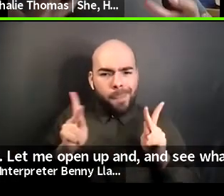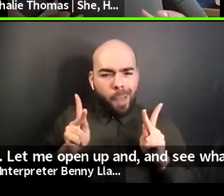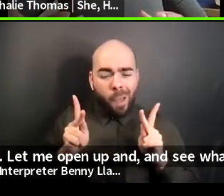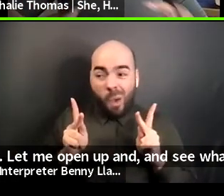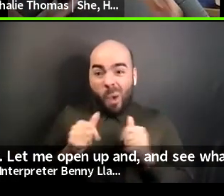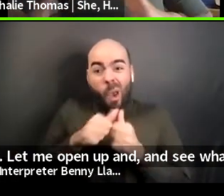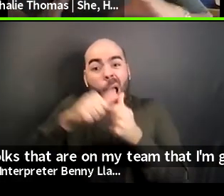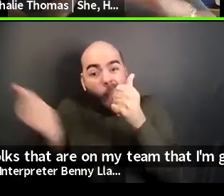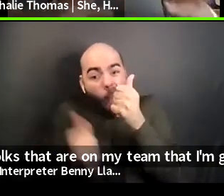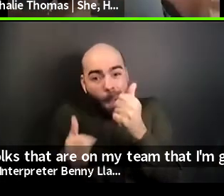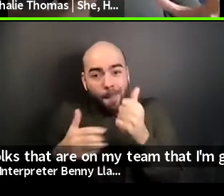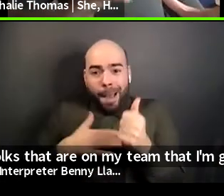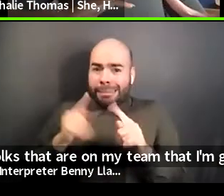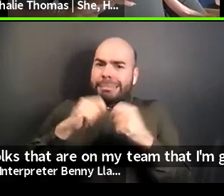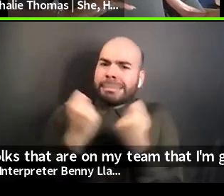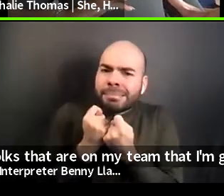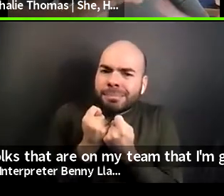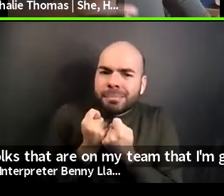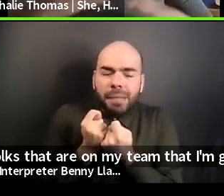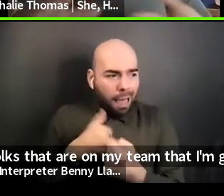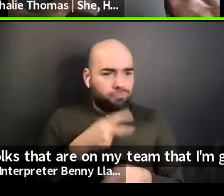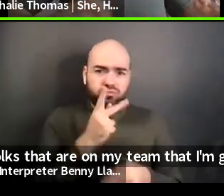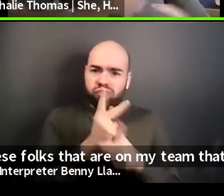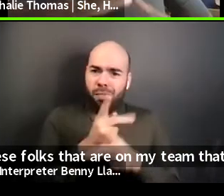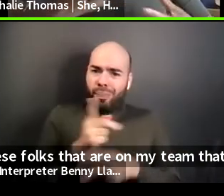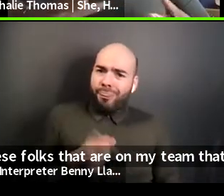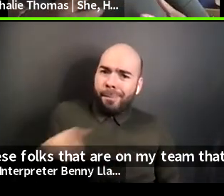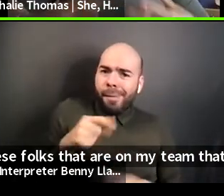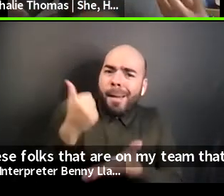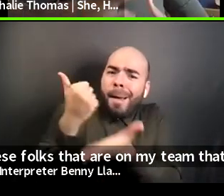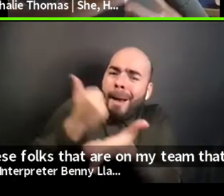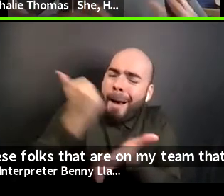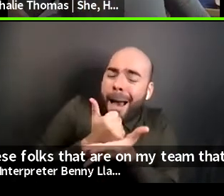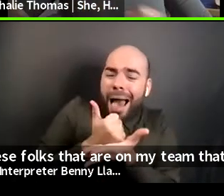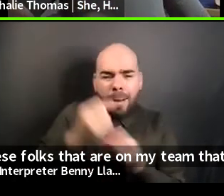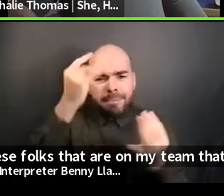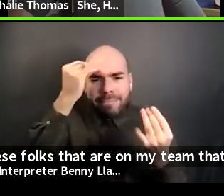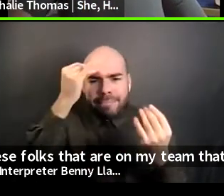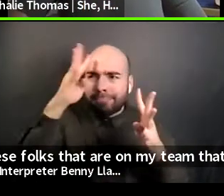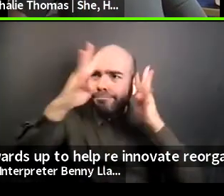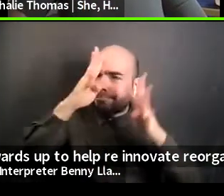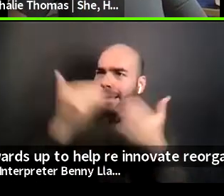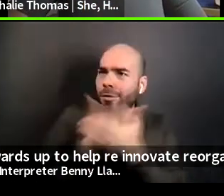good stewards of to help re-innovate, reorganize,